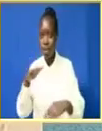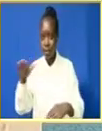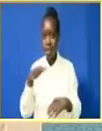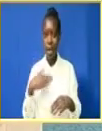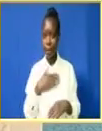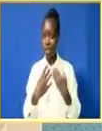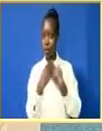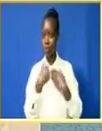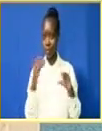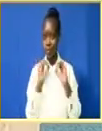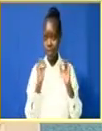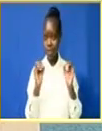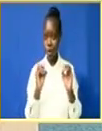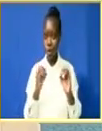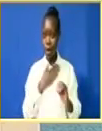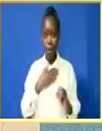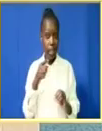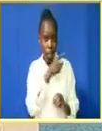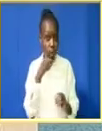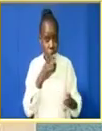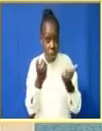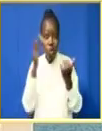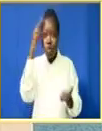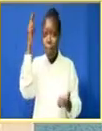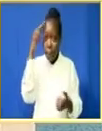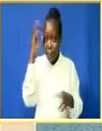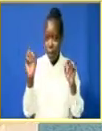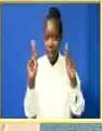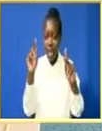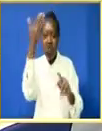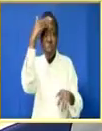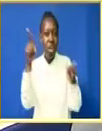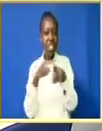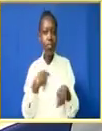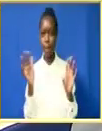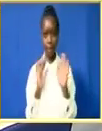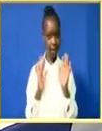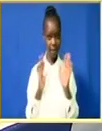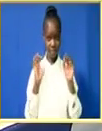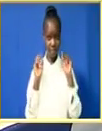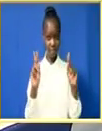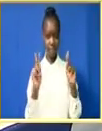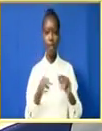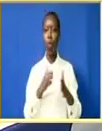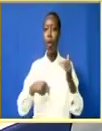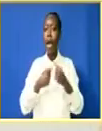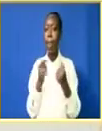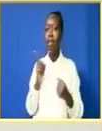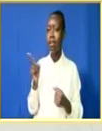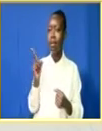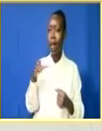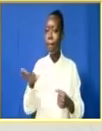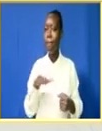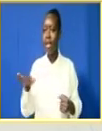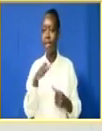Please remember. Deposition site. A deposition site. So yes. What goes on there, mm-hmm. we call that deposition.